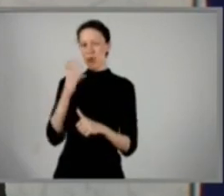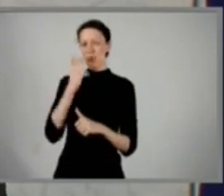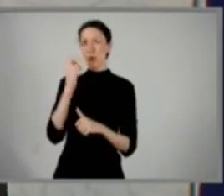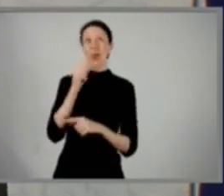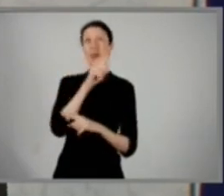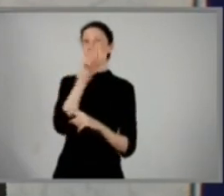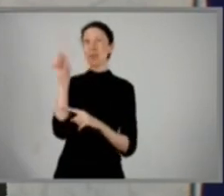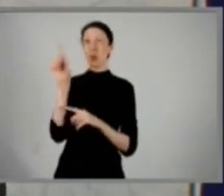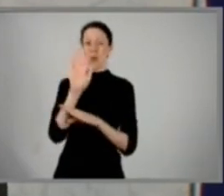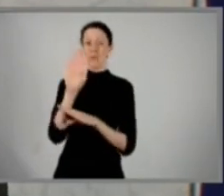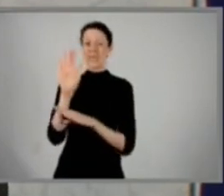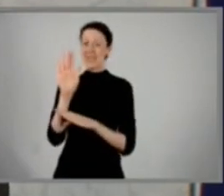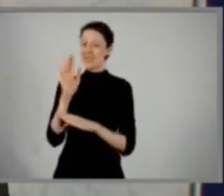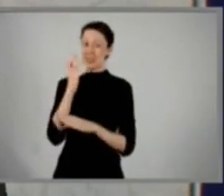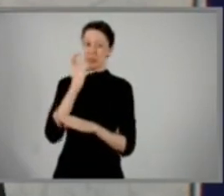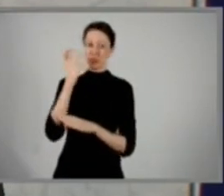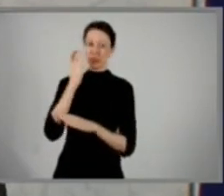our border arrangements are.